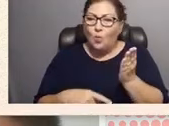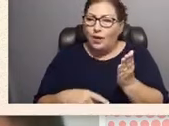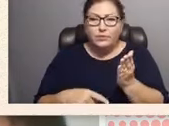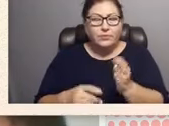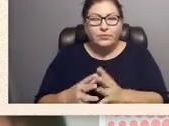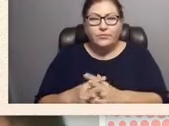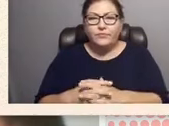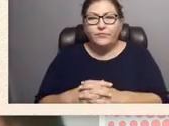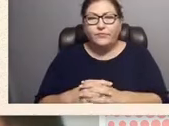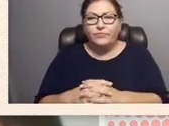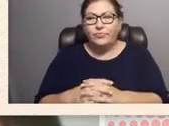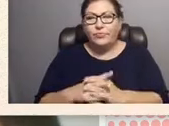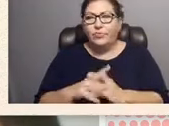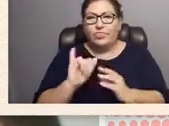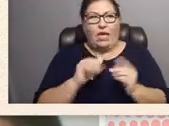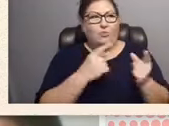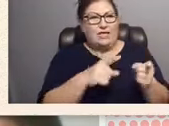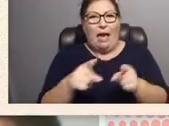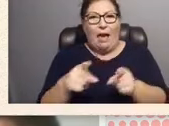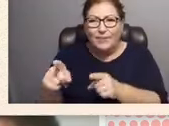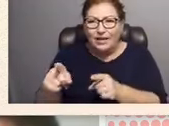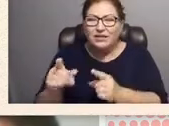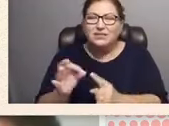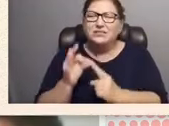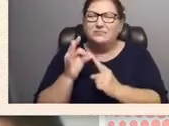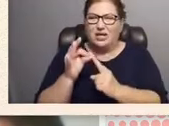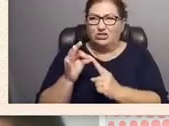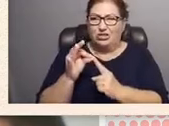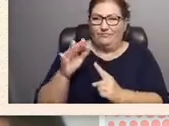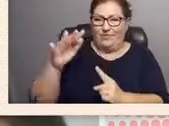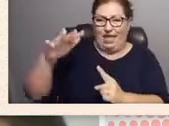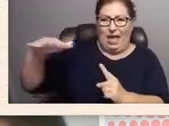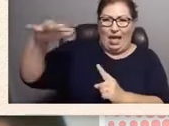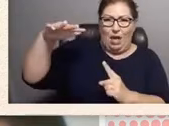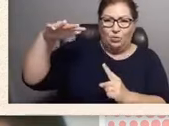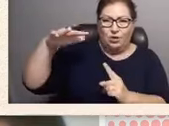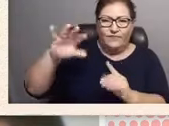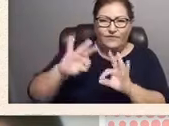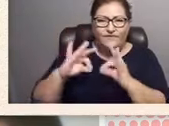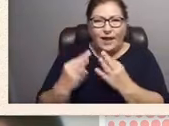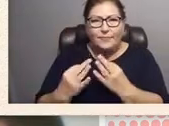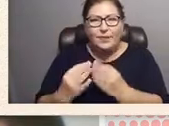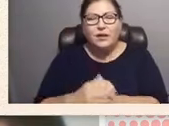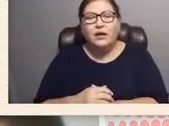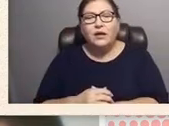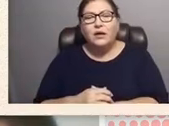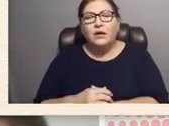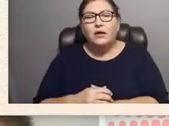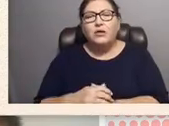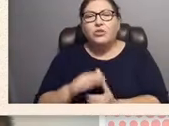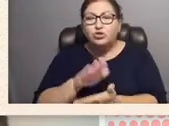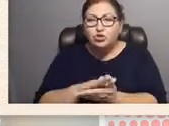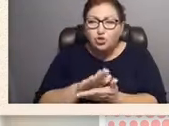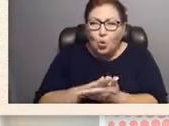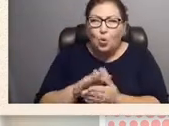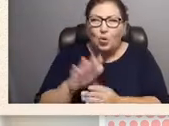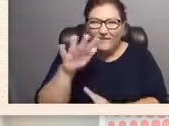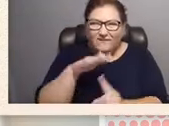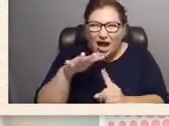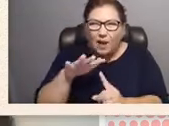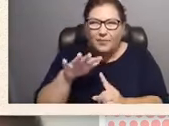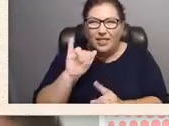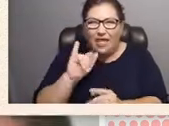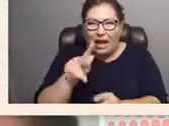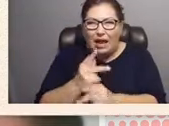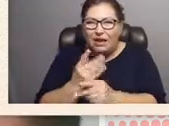was going on, especially outside of the family, the school environments and all that stuff, those